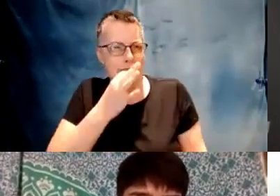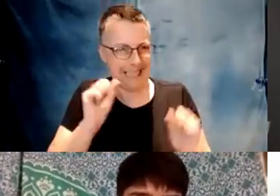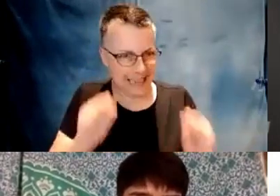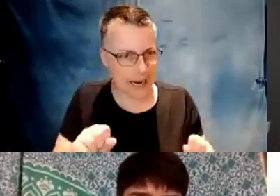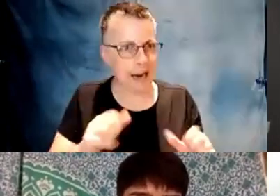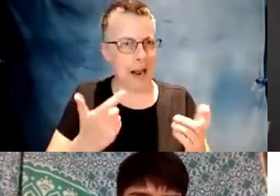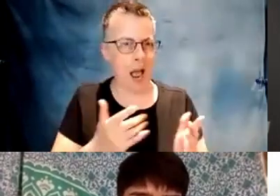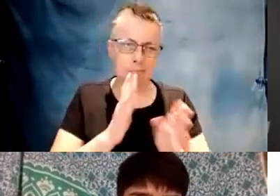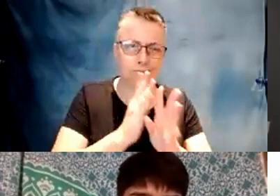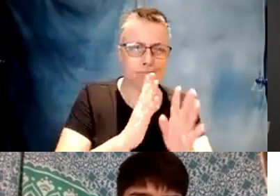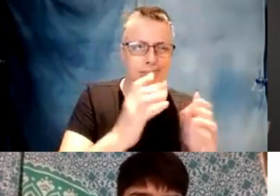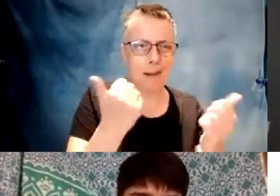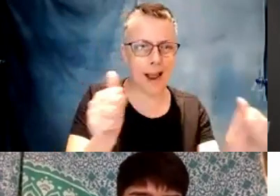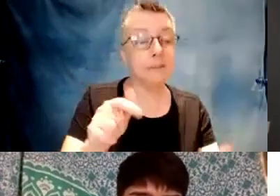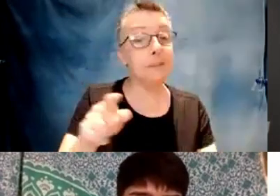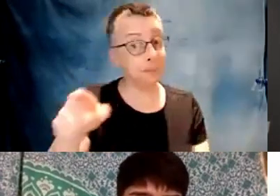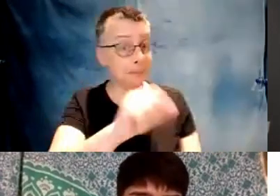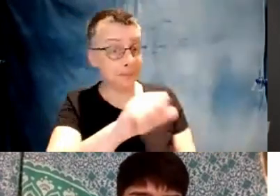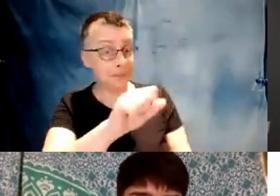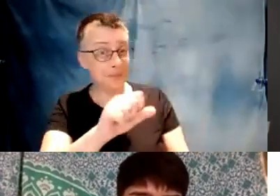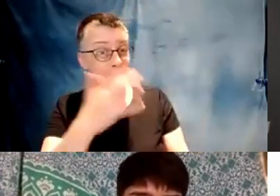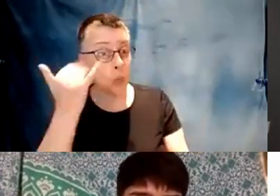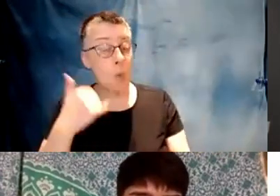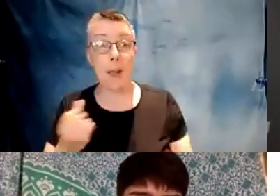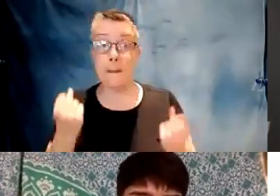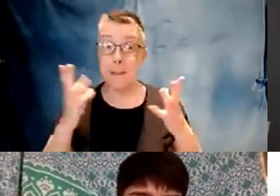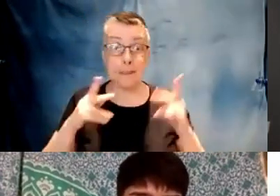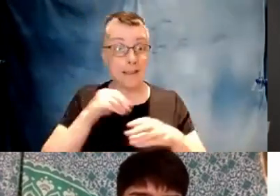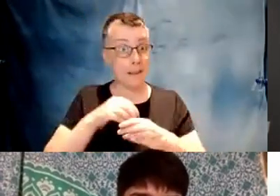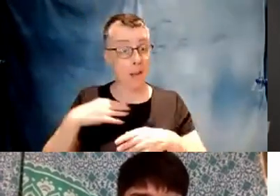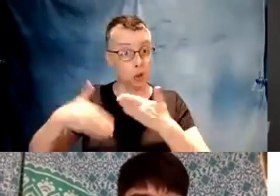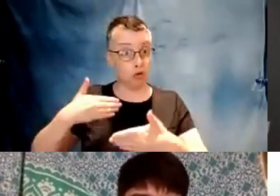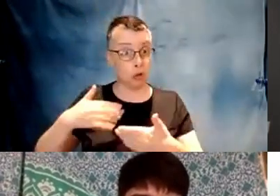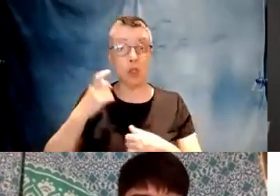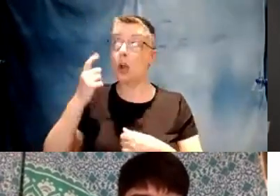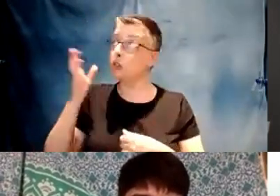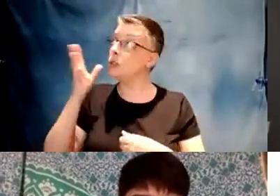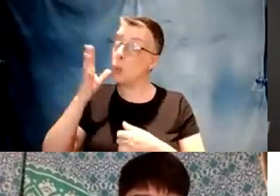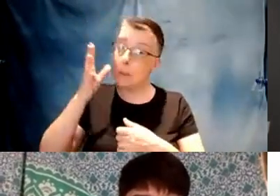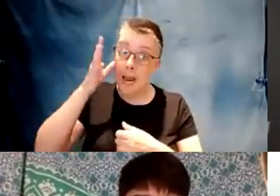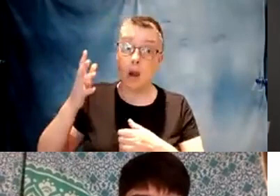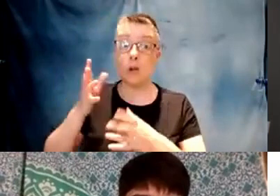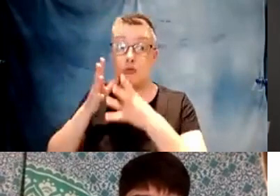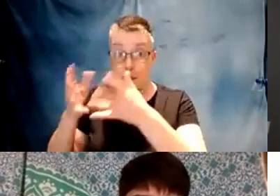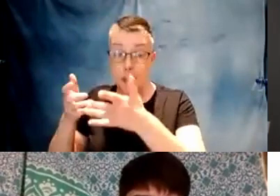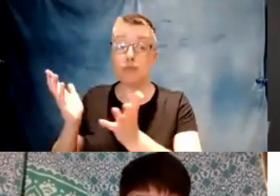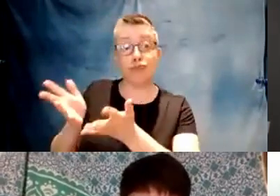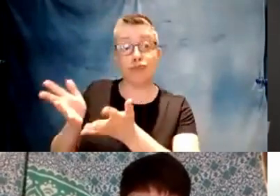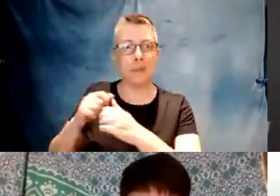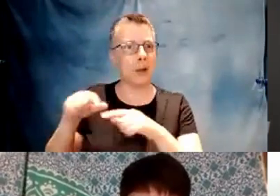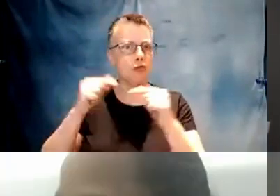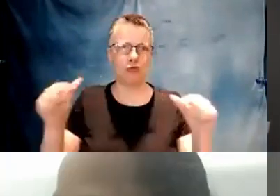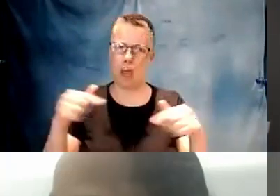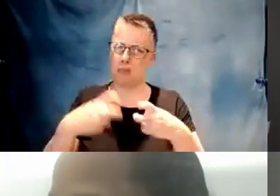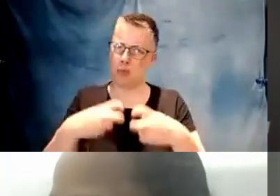important. I feel like a lot of Somali speakers, like people in my generation, they understand and they can speak it to an extent, but the grammar really becomes